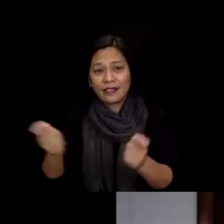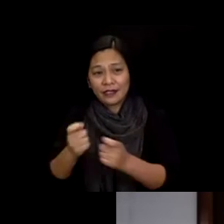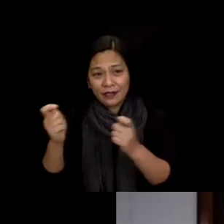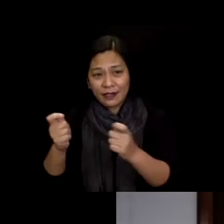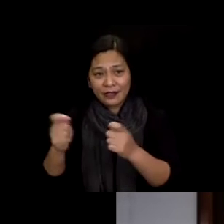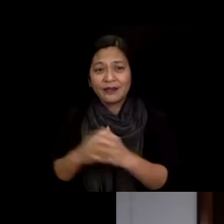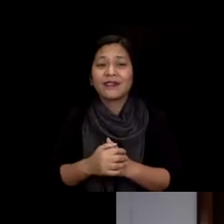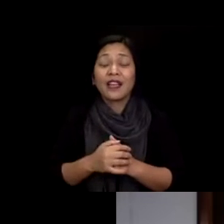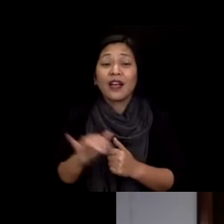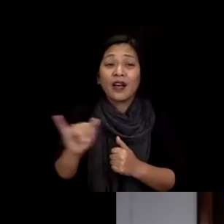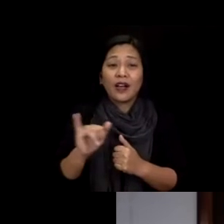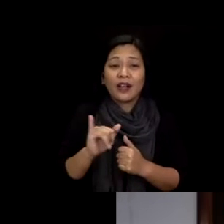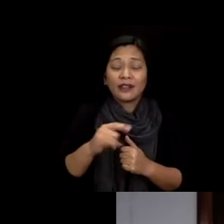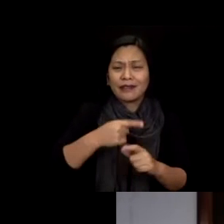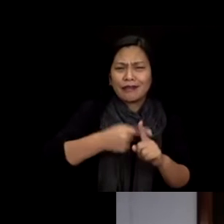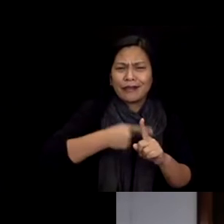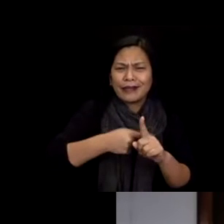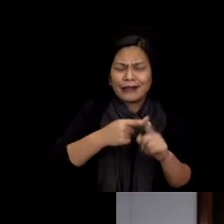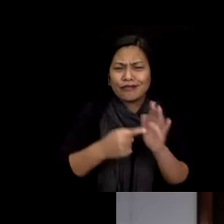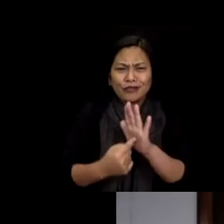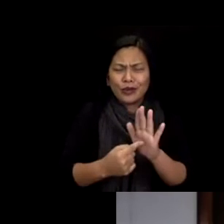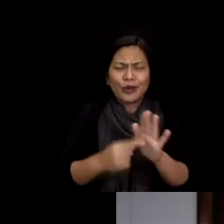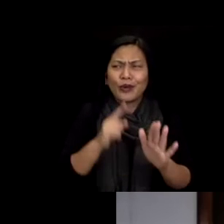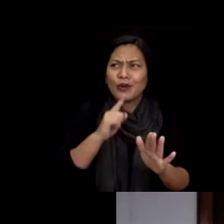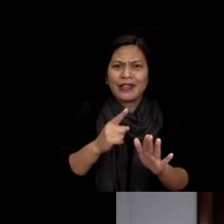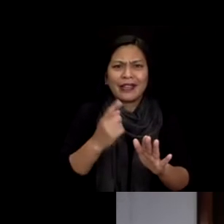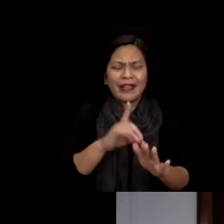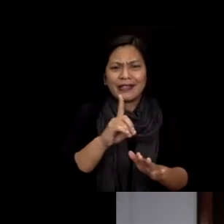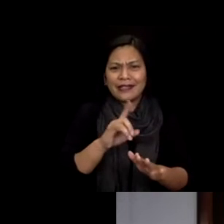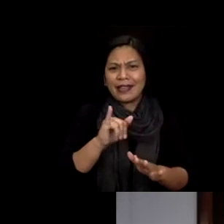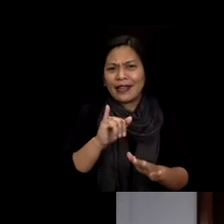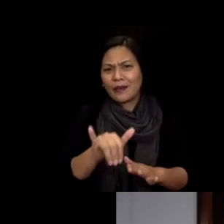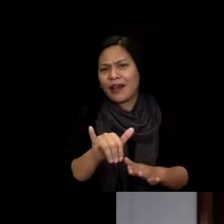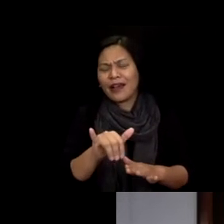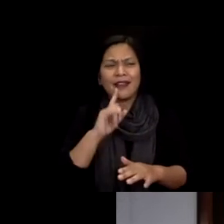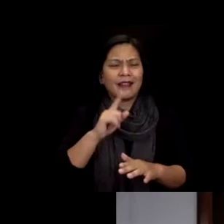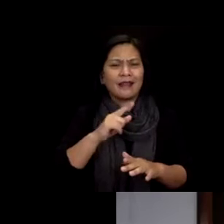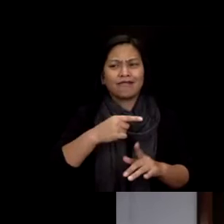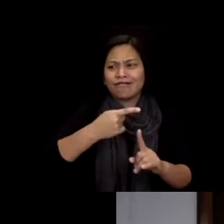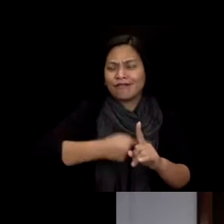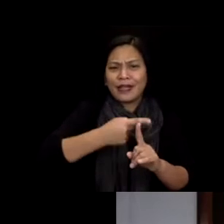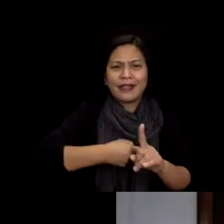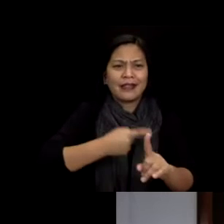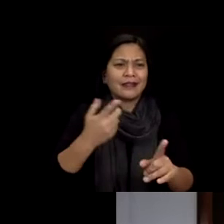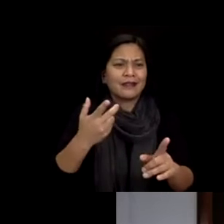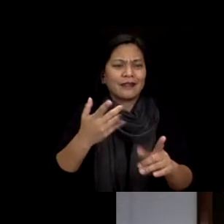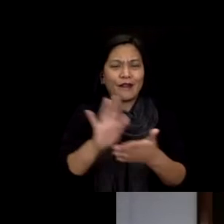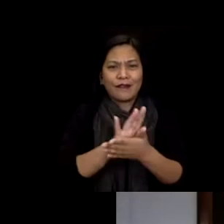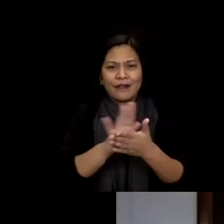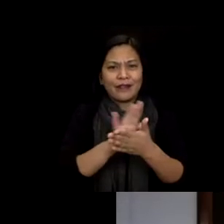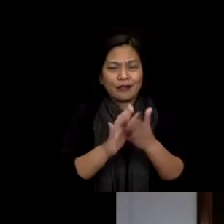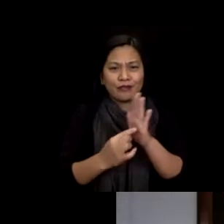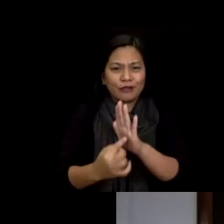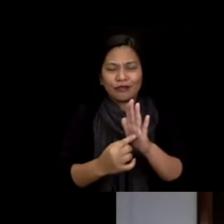a series called Early Monthly Segments that was an unfunded DIY grassroots monthly film series that